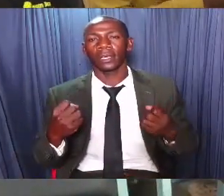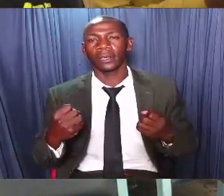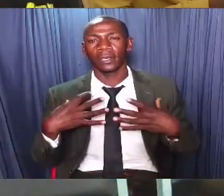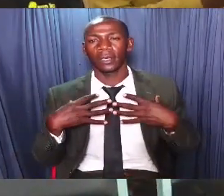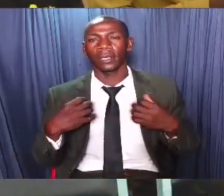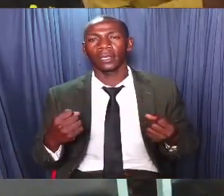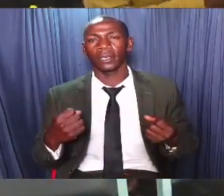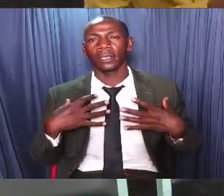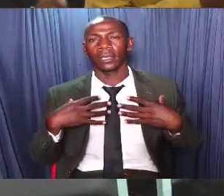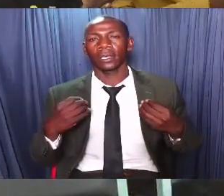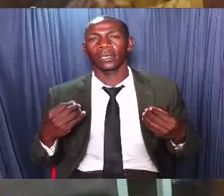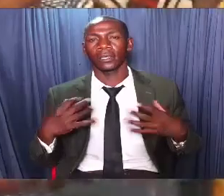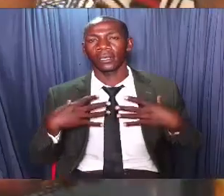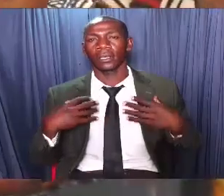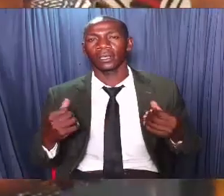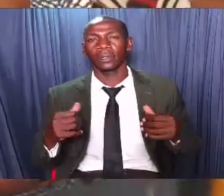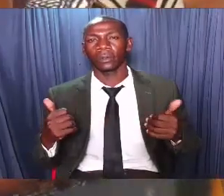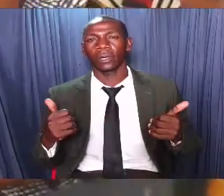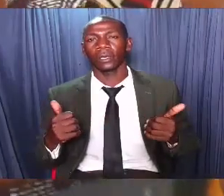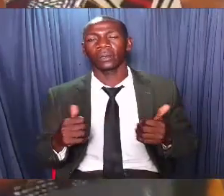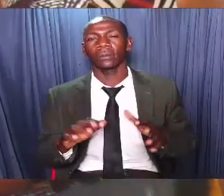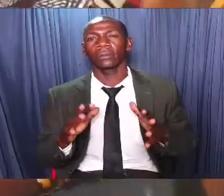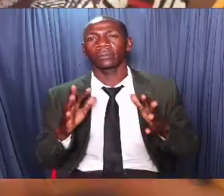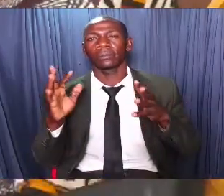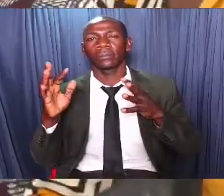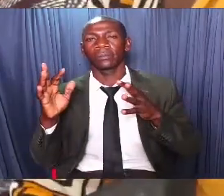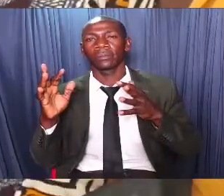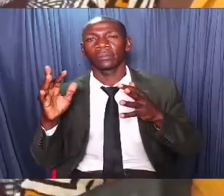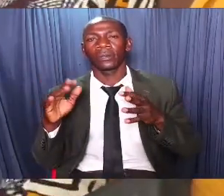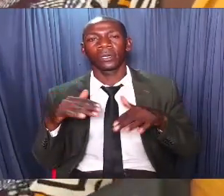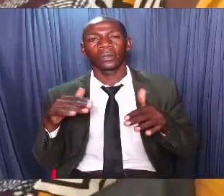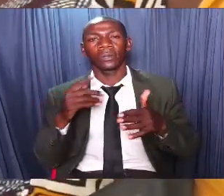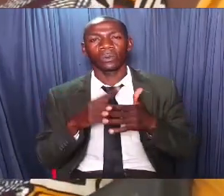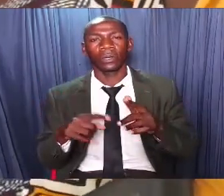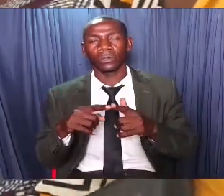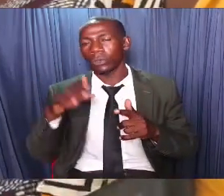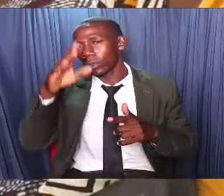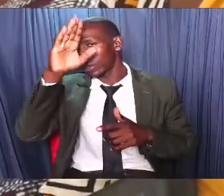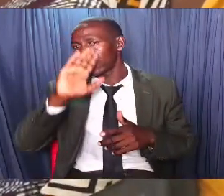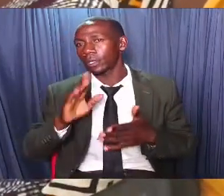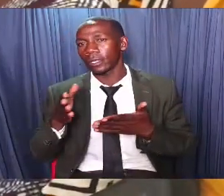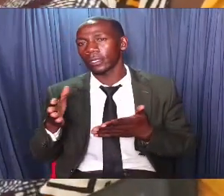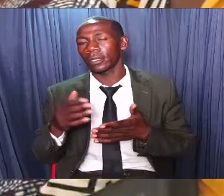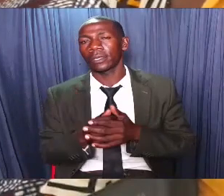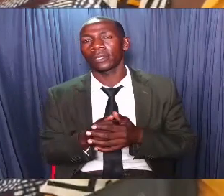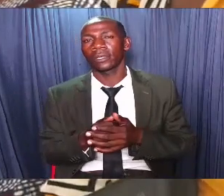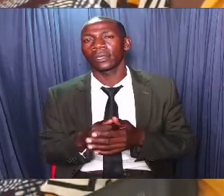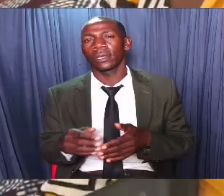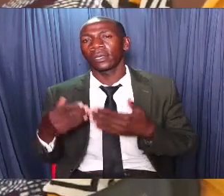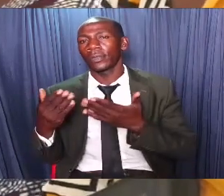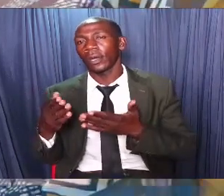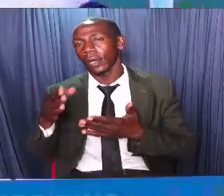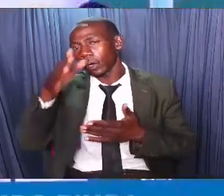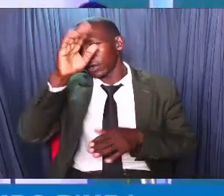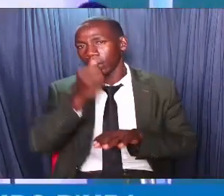ni mzima. He's very much okay and very much okay and healthy. Sijui nifanyeje kwa Mungu huyo wa Mungu. I don't know what should I do to God of the founder. Nitamtolea shukrani